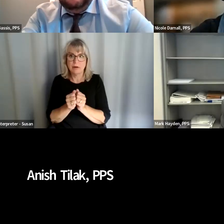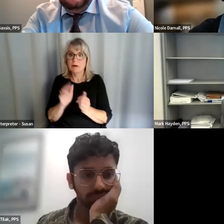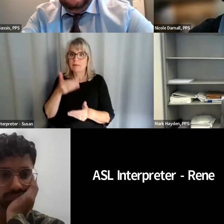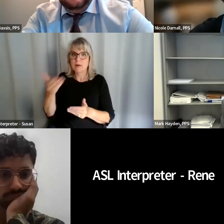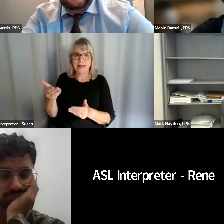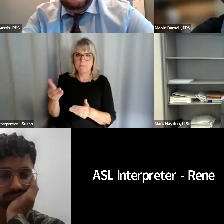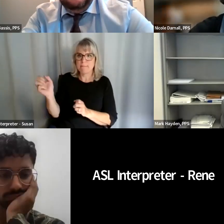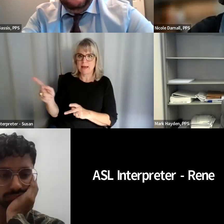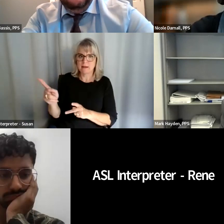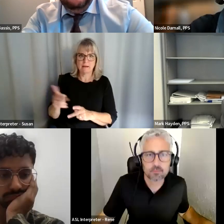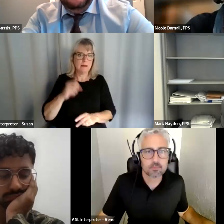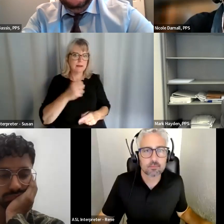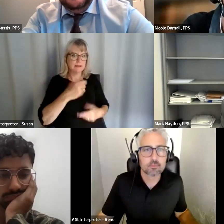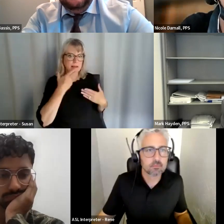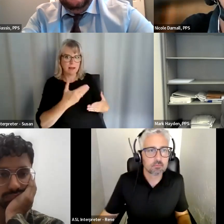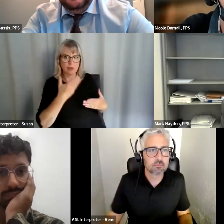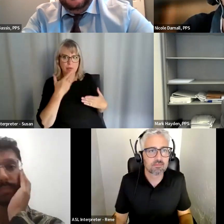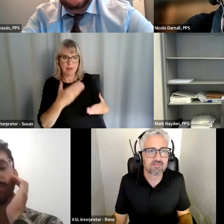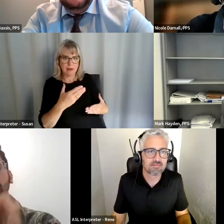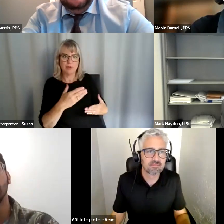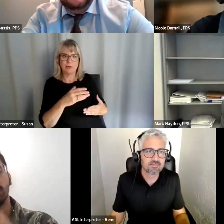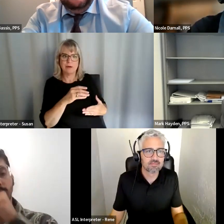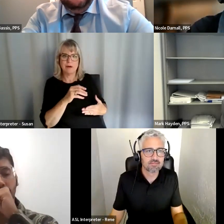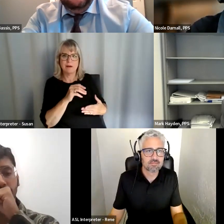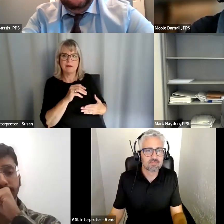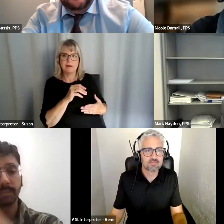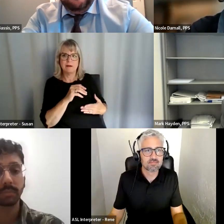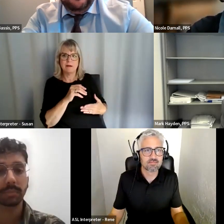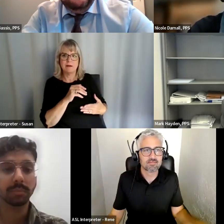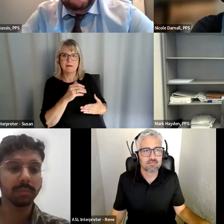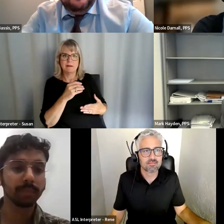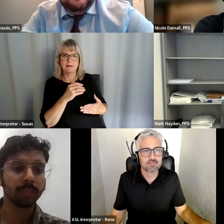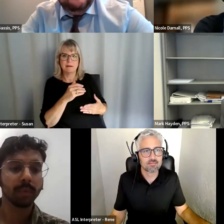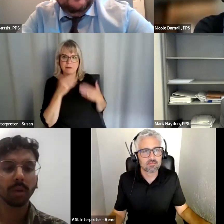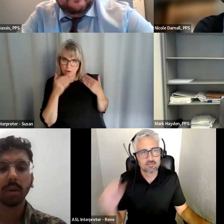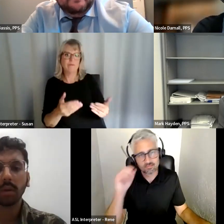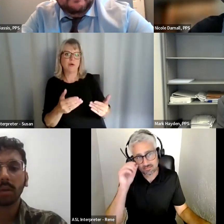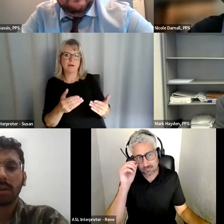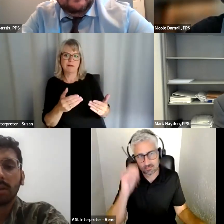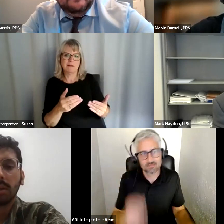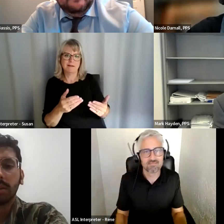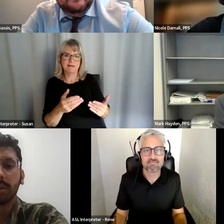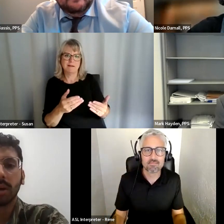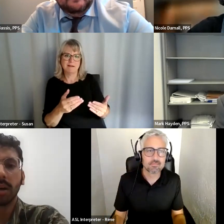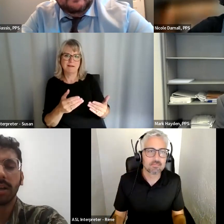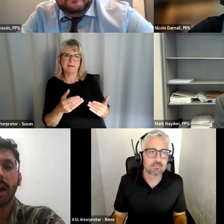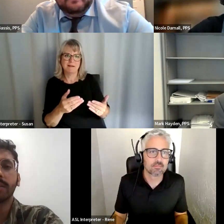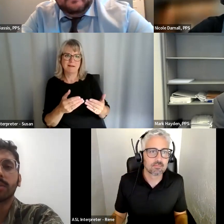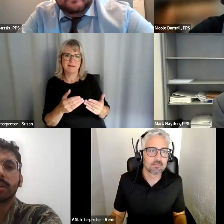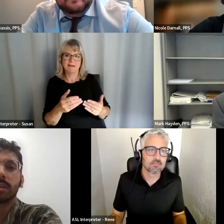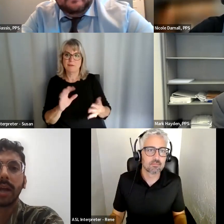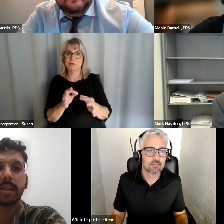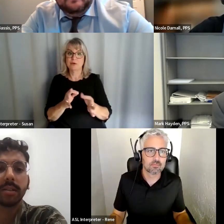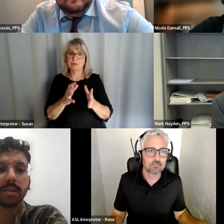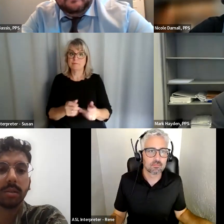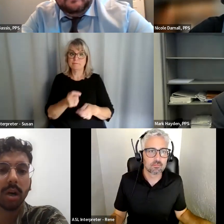gonna let him jump in. Yeah, thank you, Anish, thank you. Go for it. Sure, yeah, I